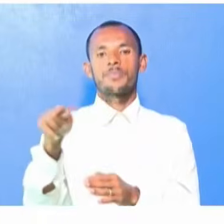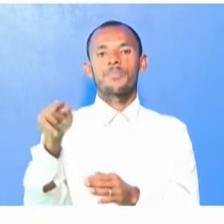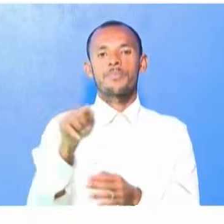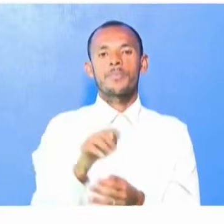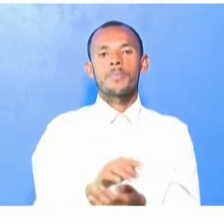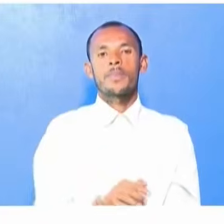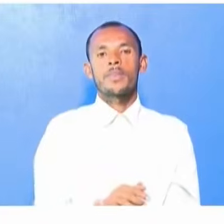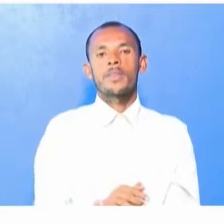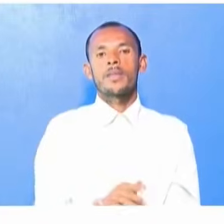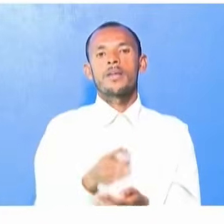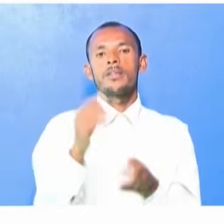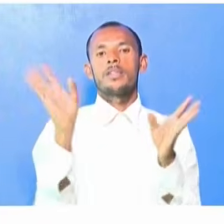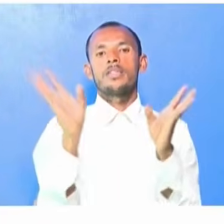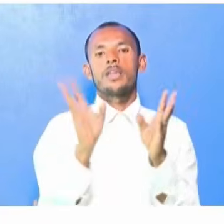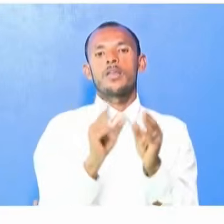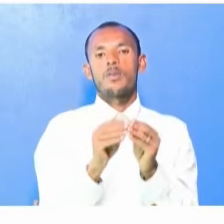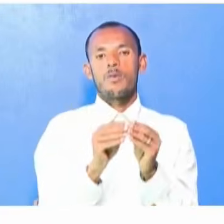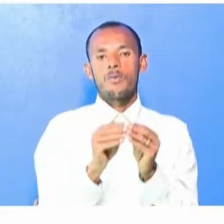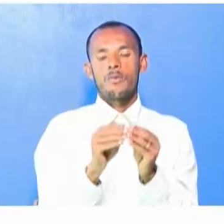integer